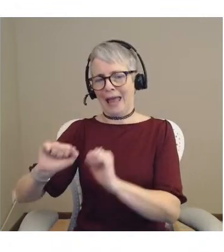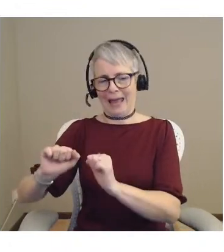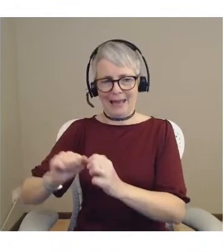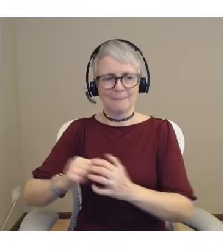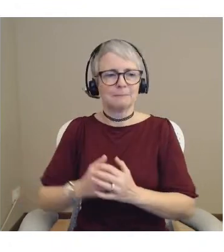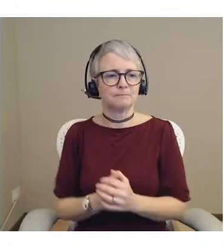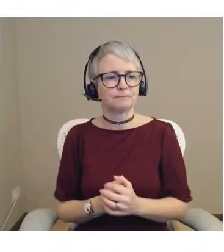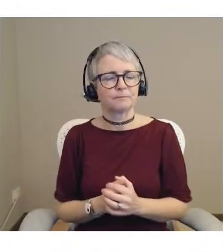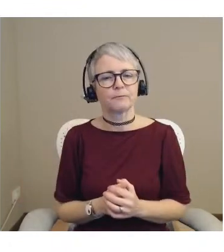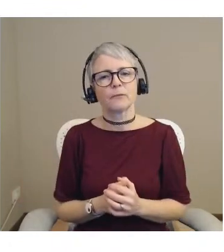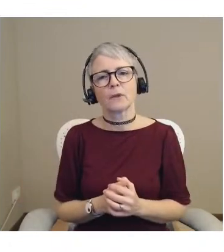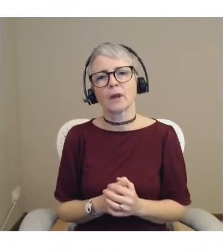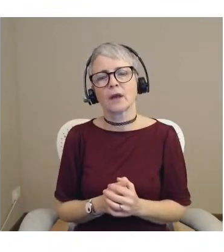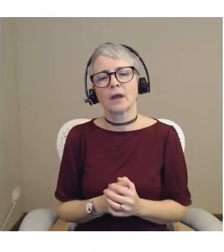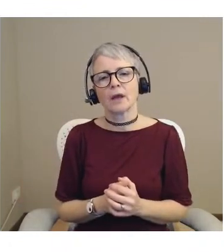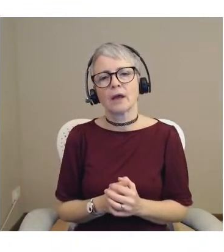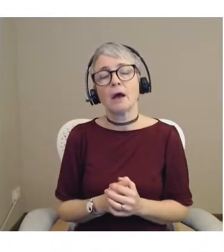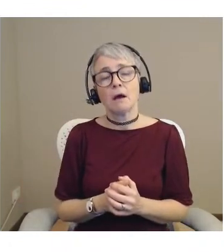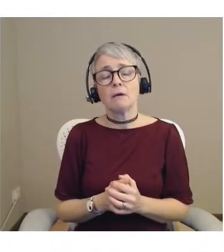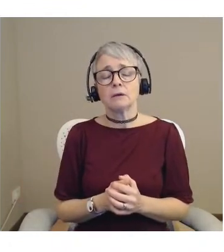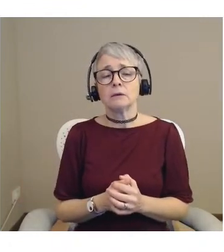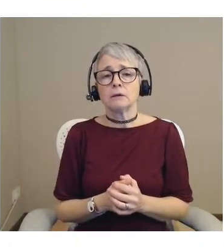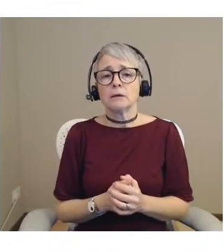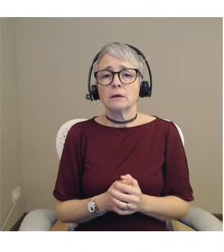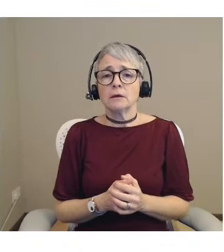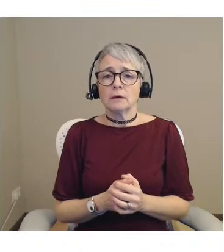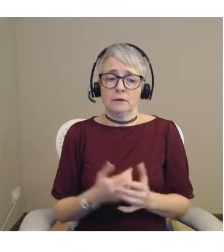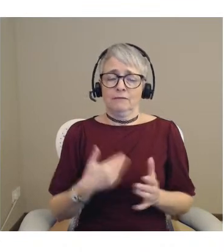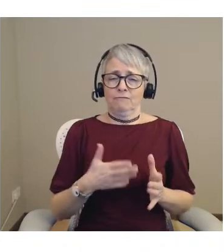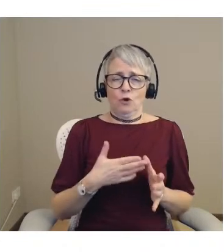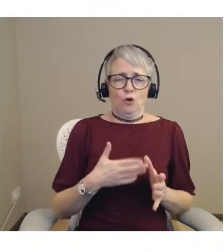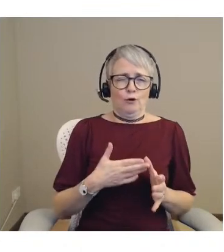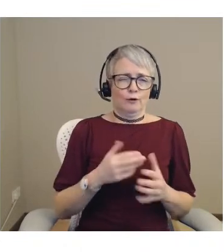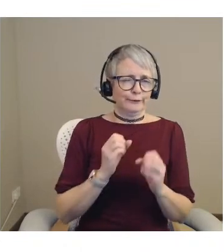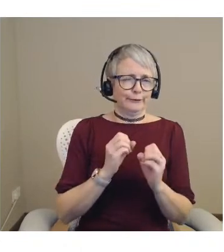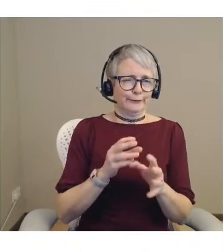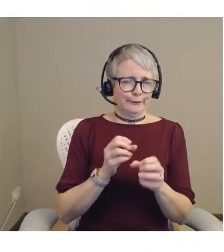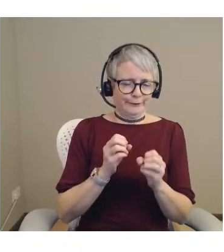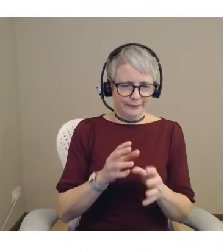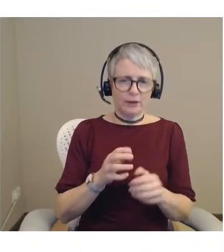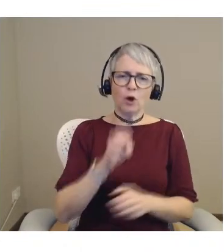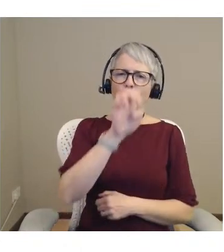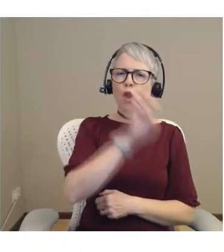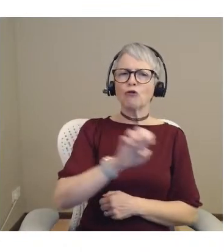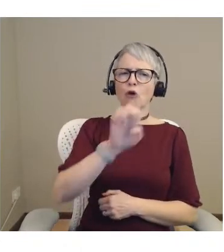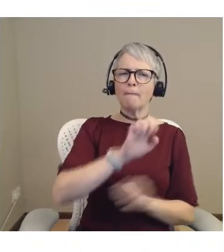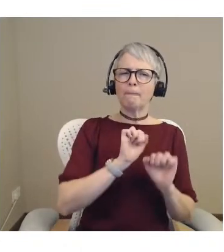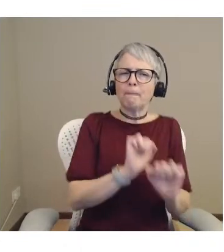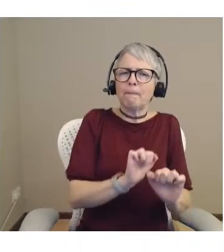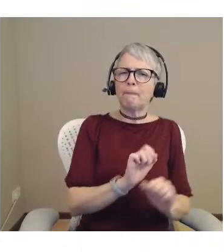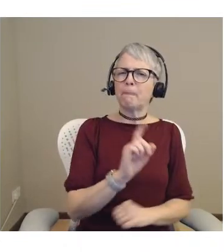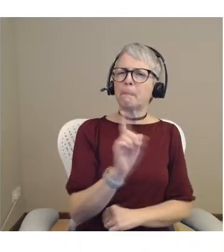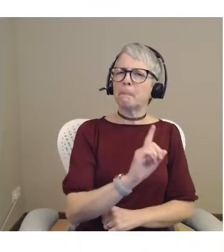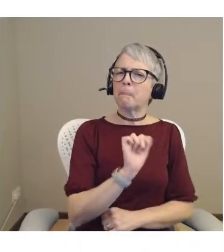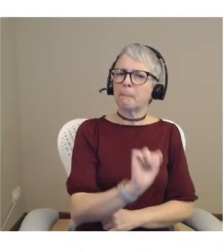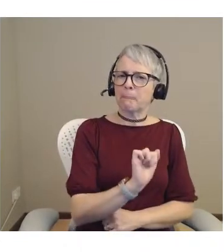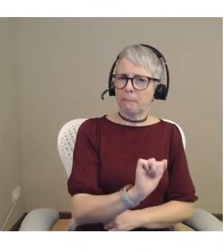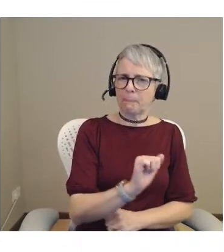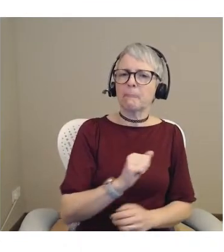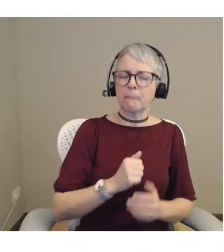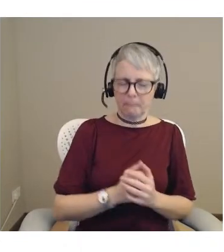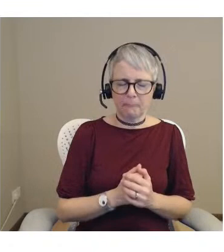will start by presenting you the European Disability Rights